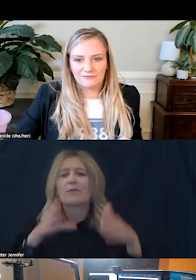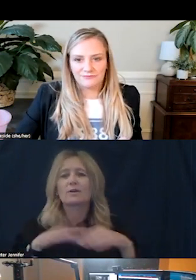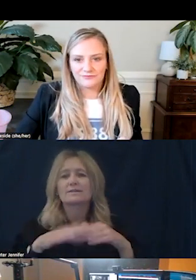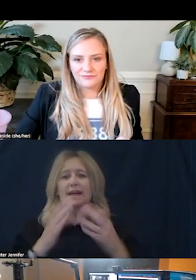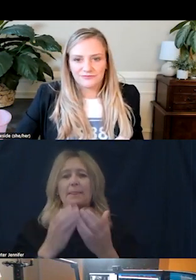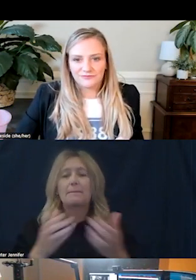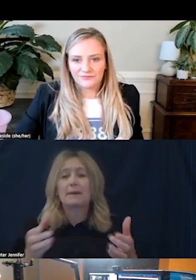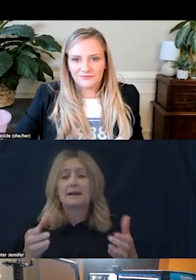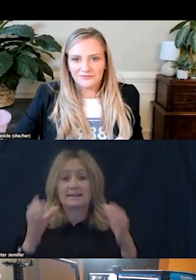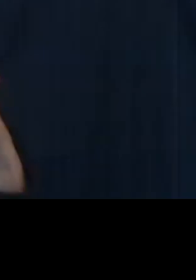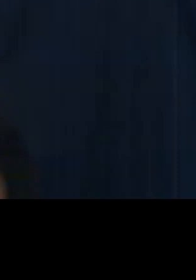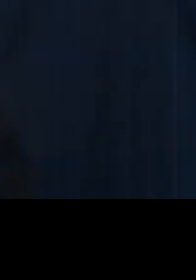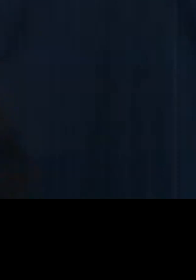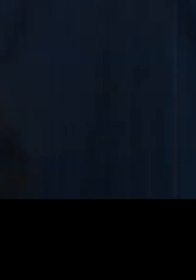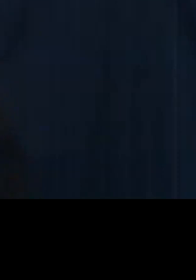this.